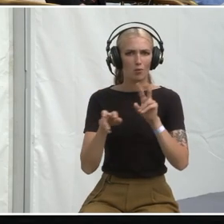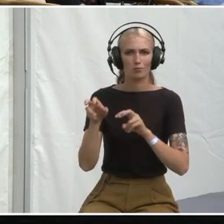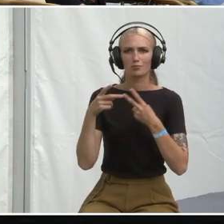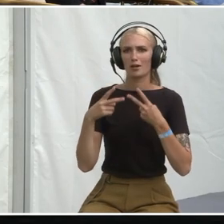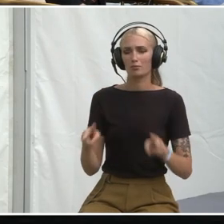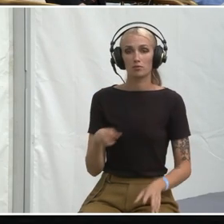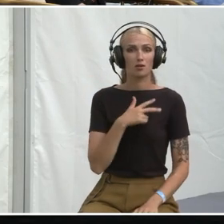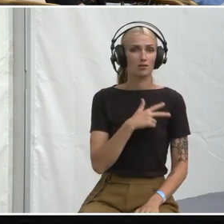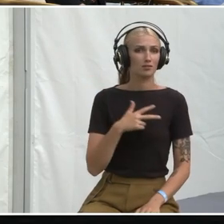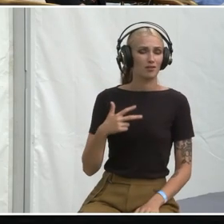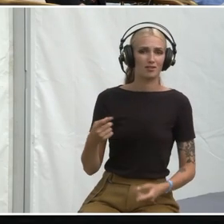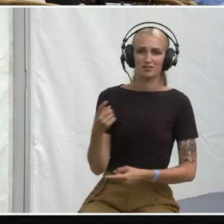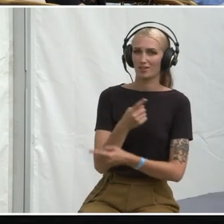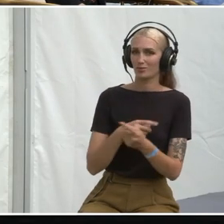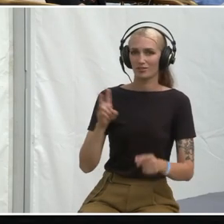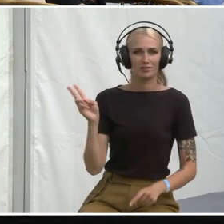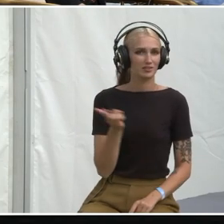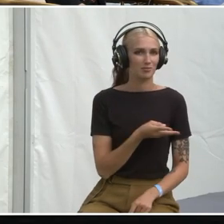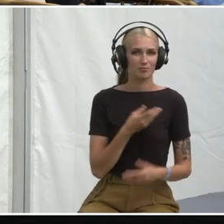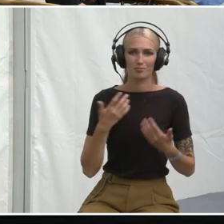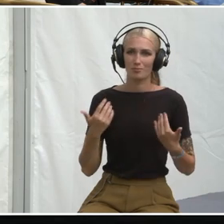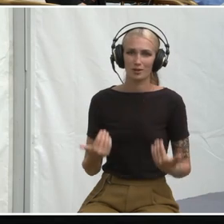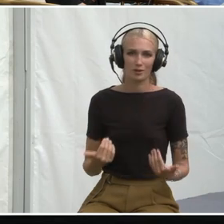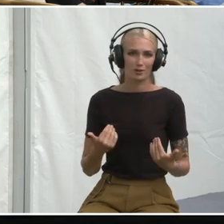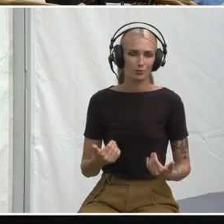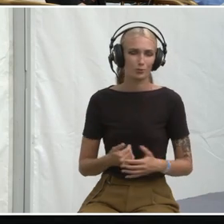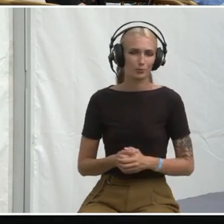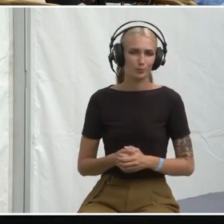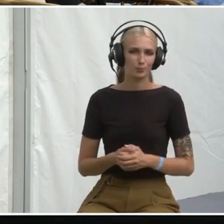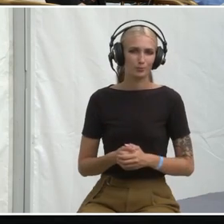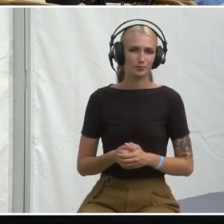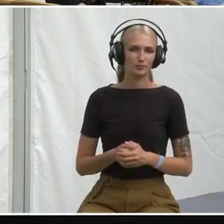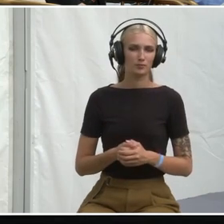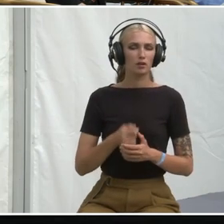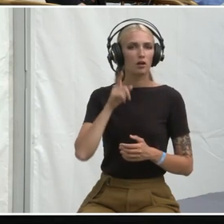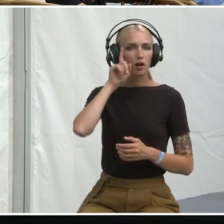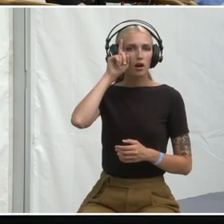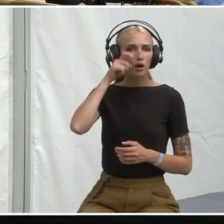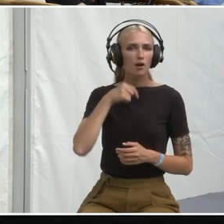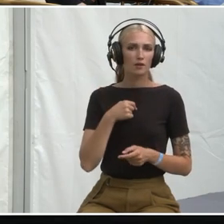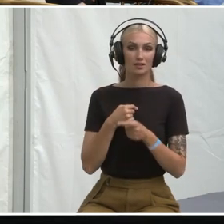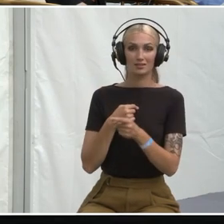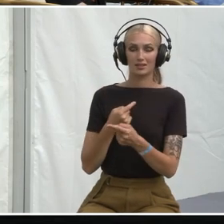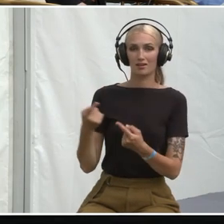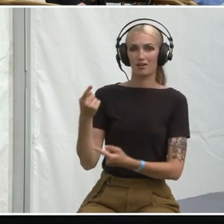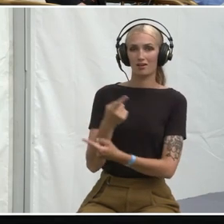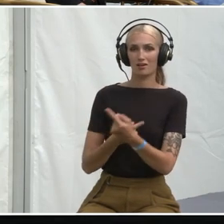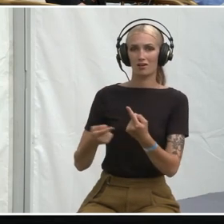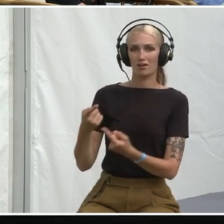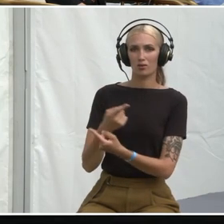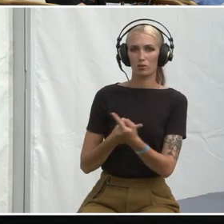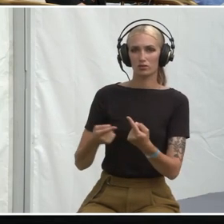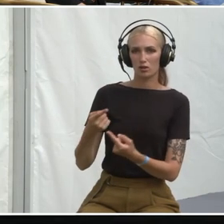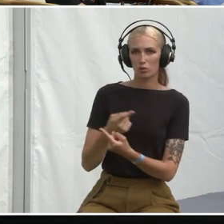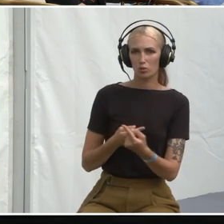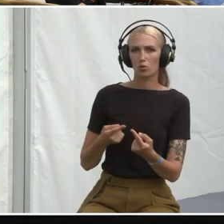have the same discussions in the moment, and I think this debate also has the issues to